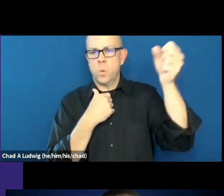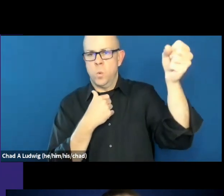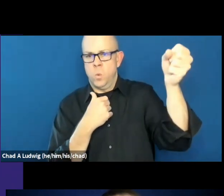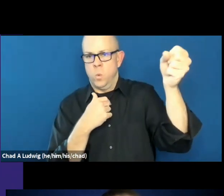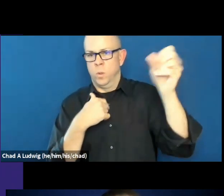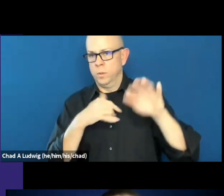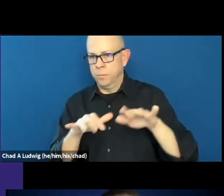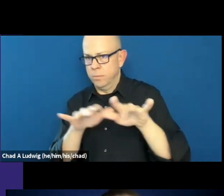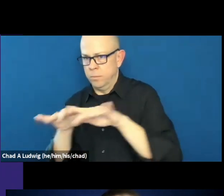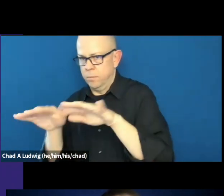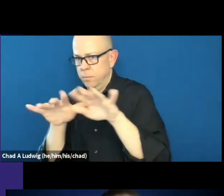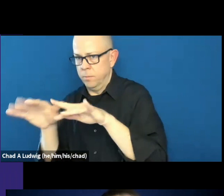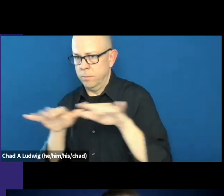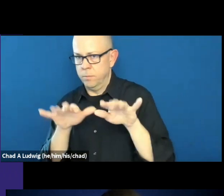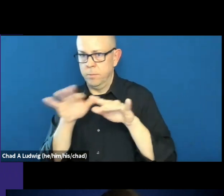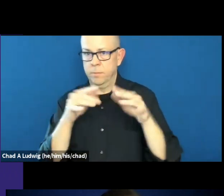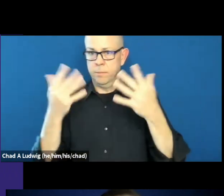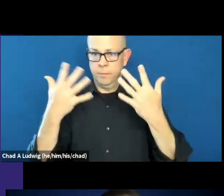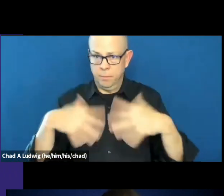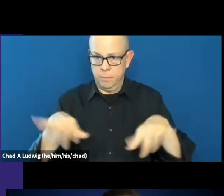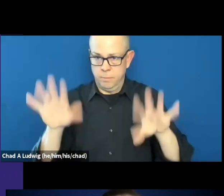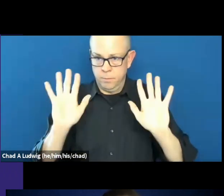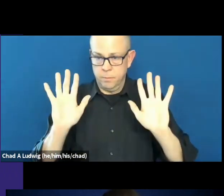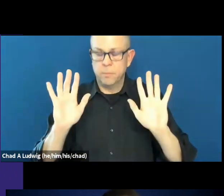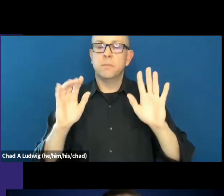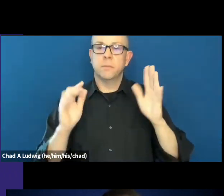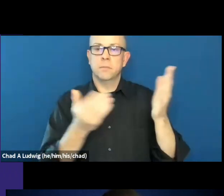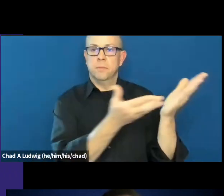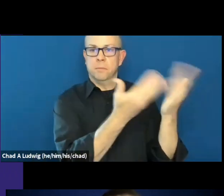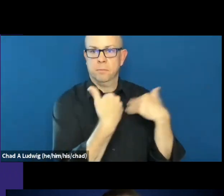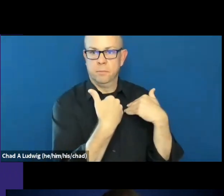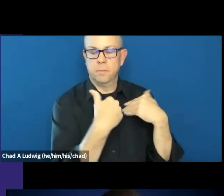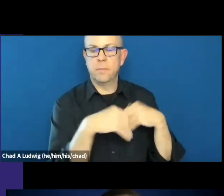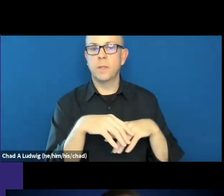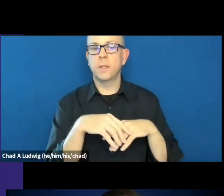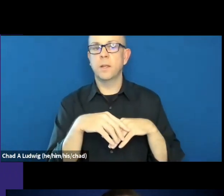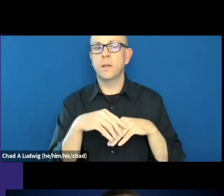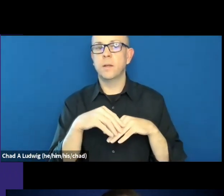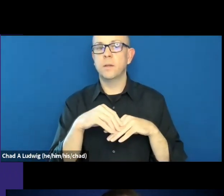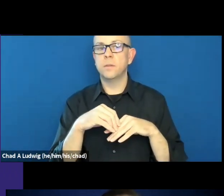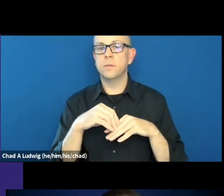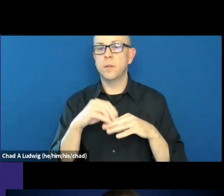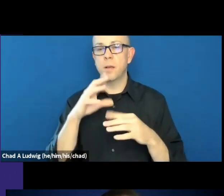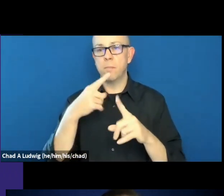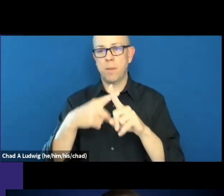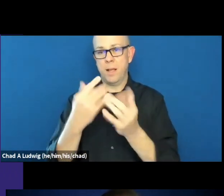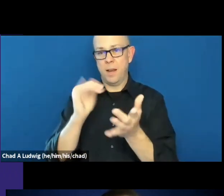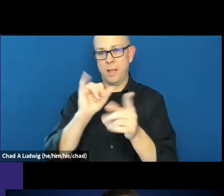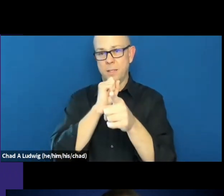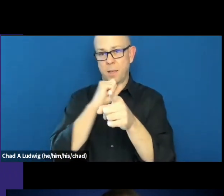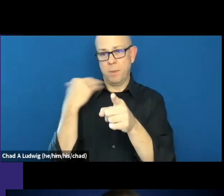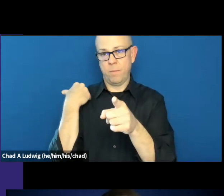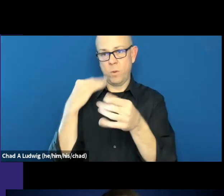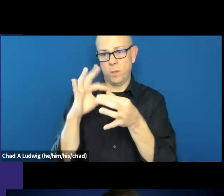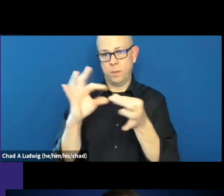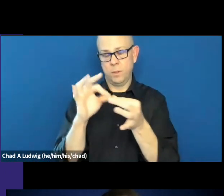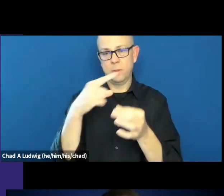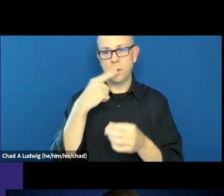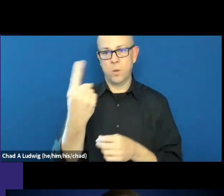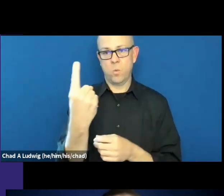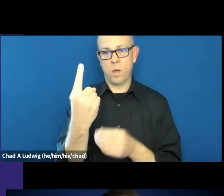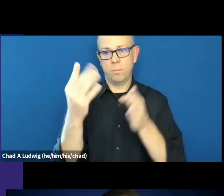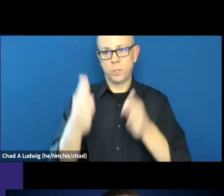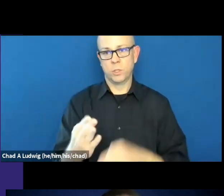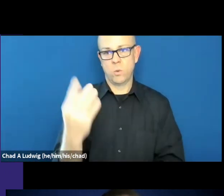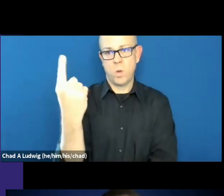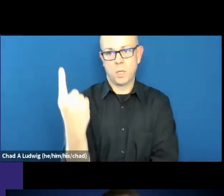metro area. So we're holding off on serving that population until we get things settled in the other